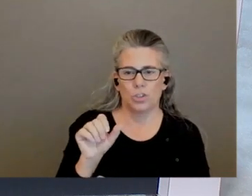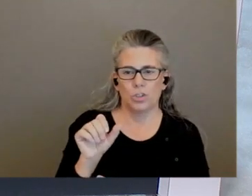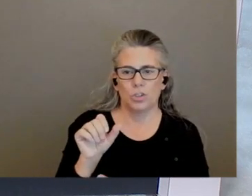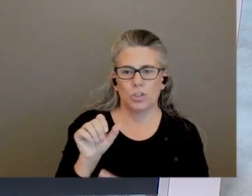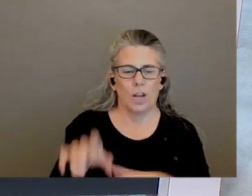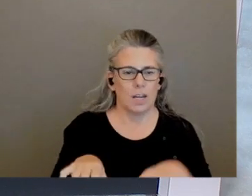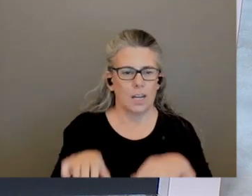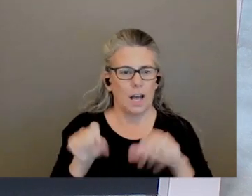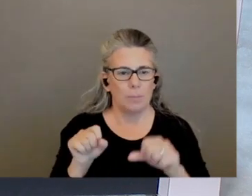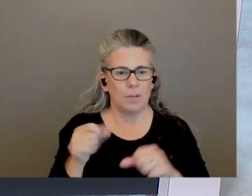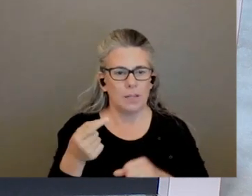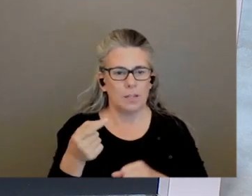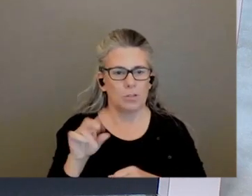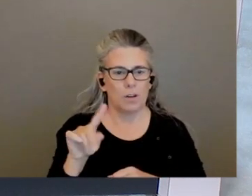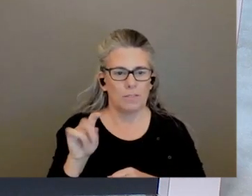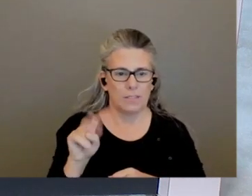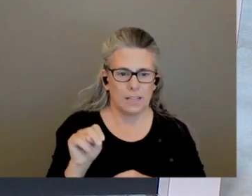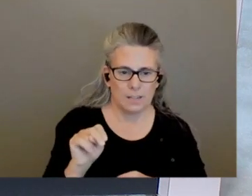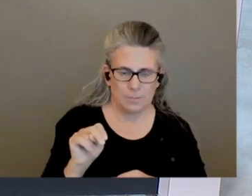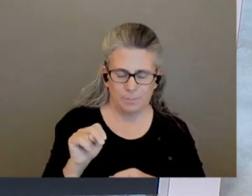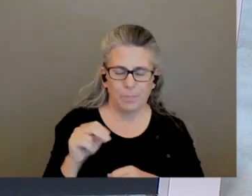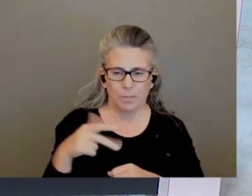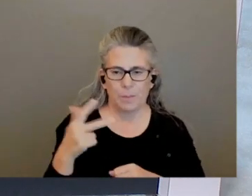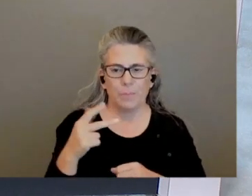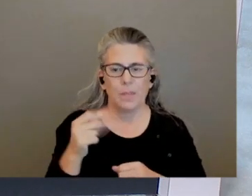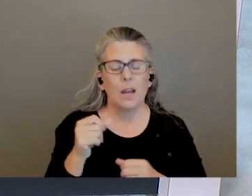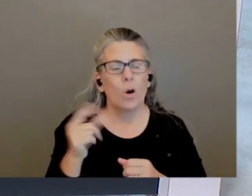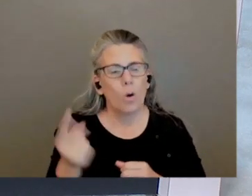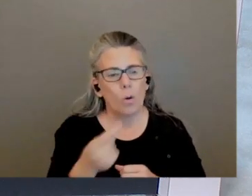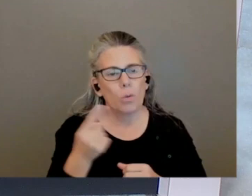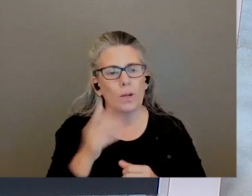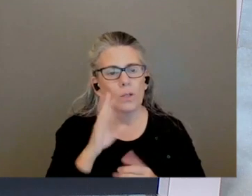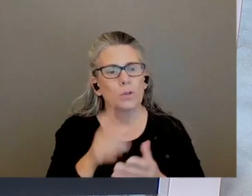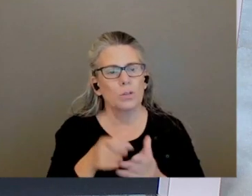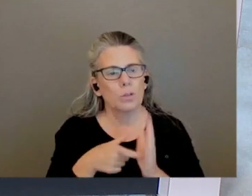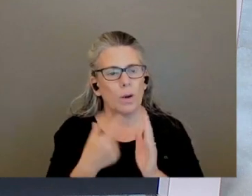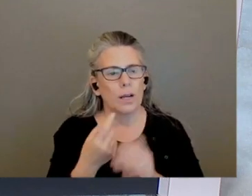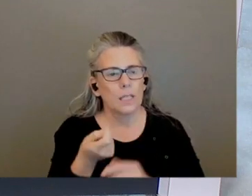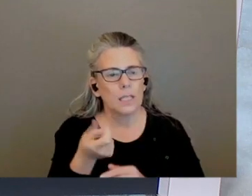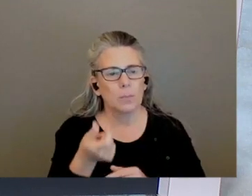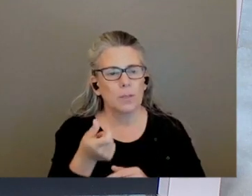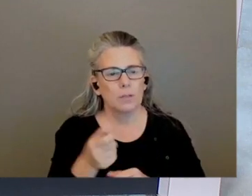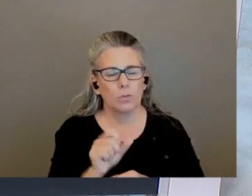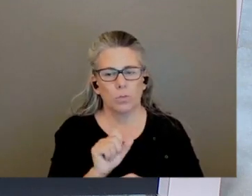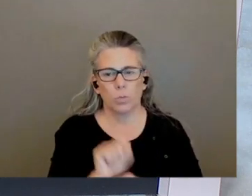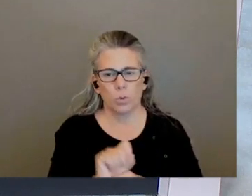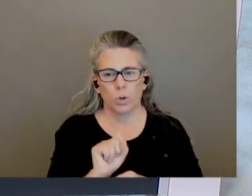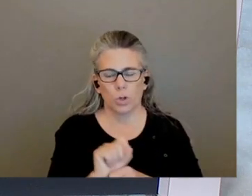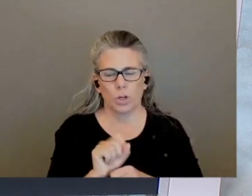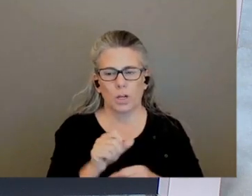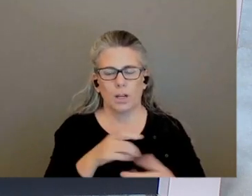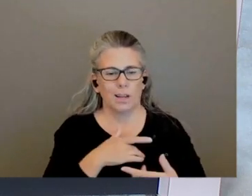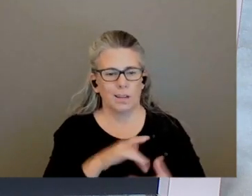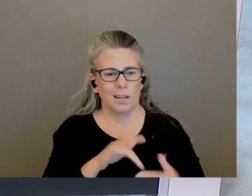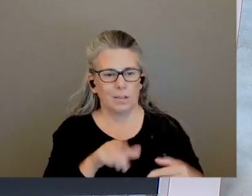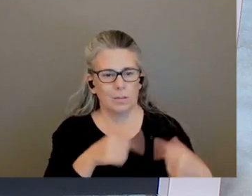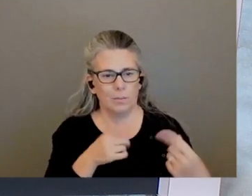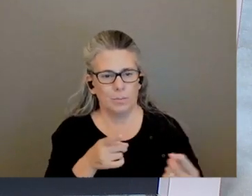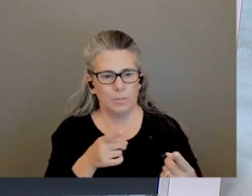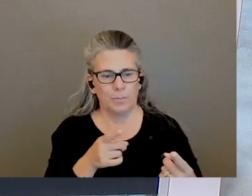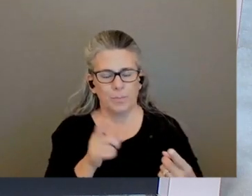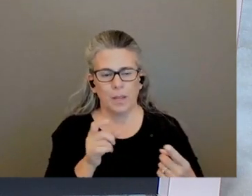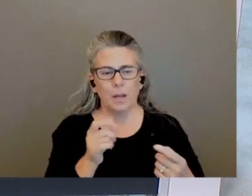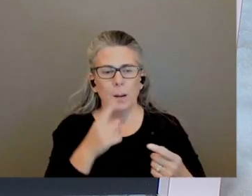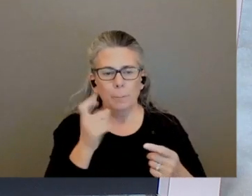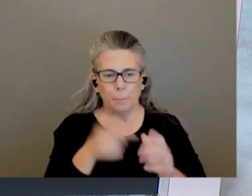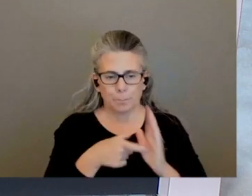for EC2 instances always requires a little bit of work because you have to at least use a different version of the operating